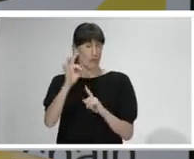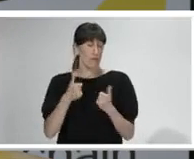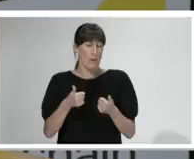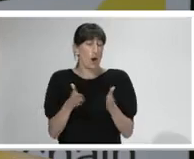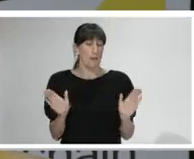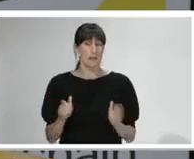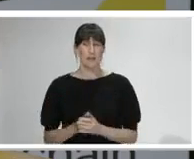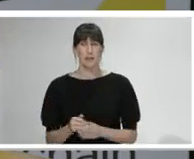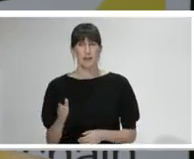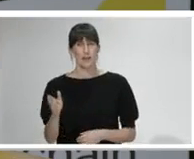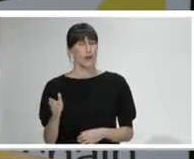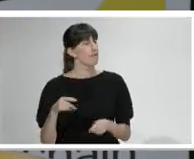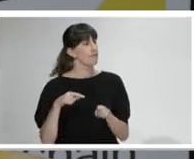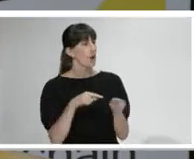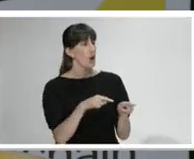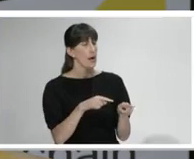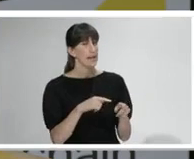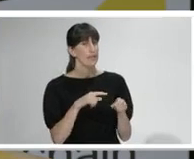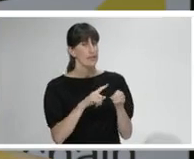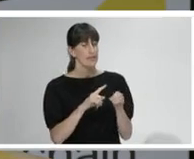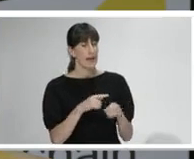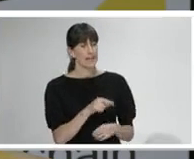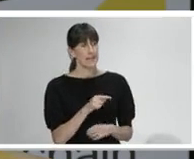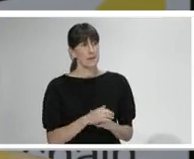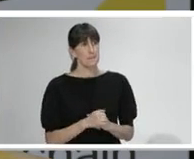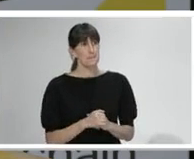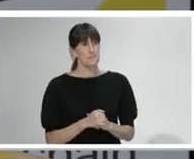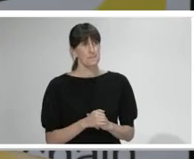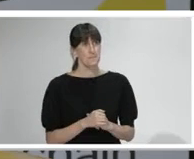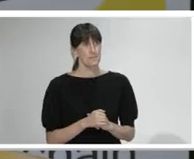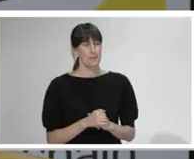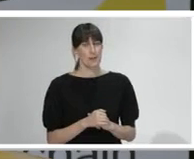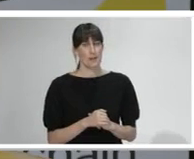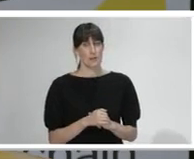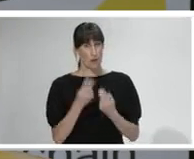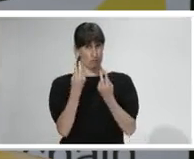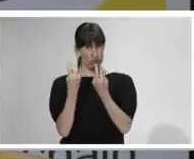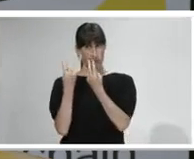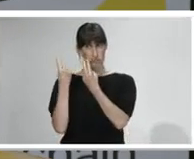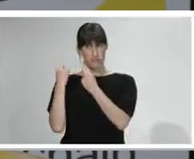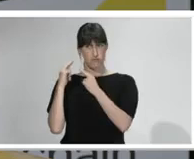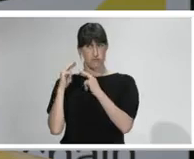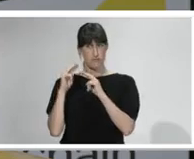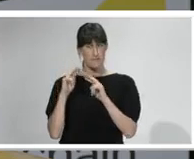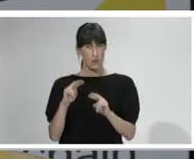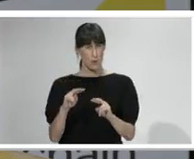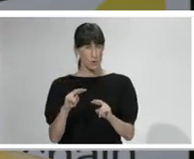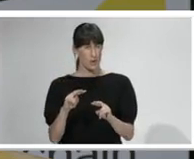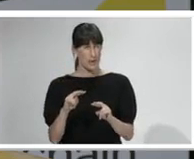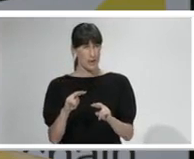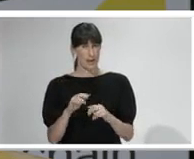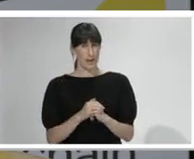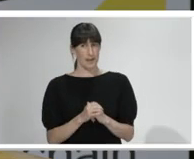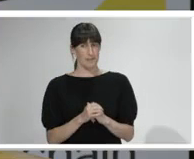Do you think that you could have done a better job getting that out? Because there's a sentiment there that they're